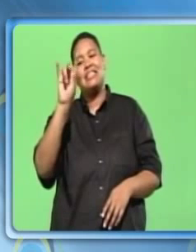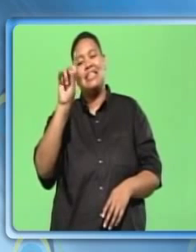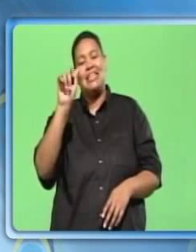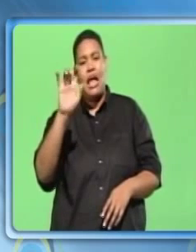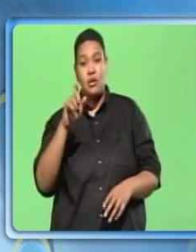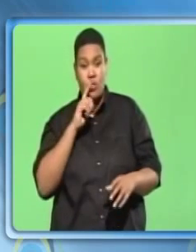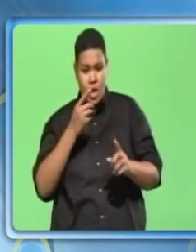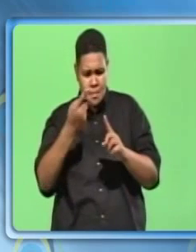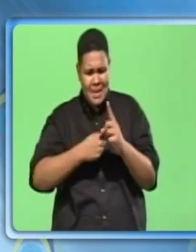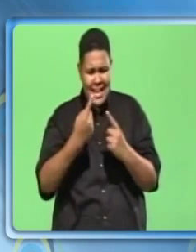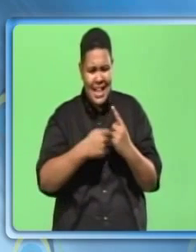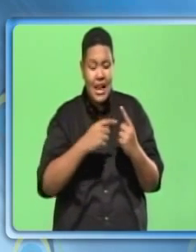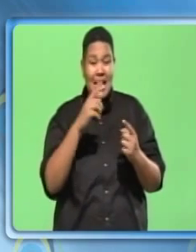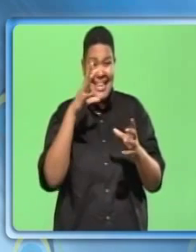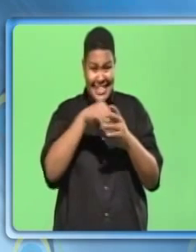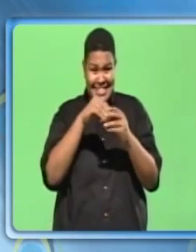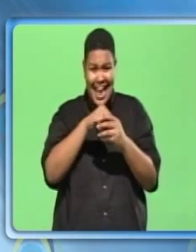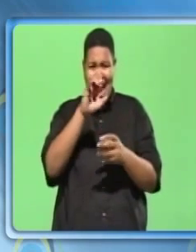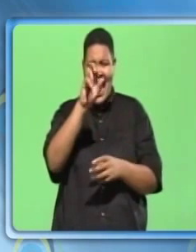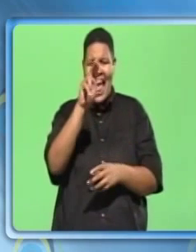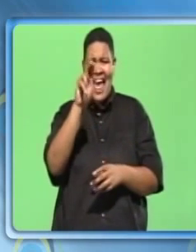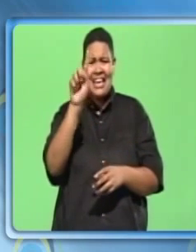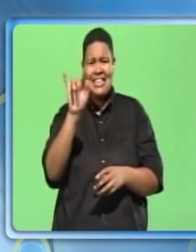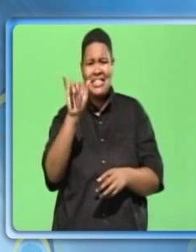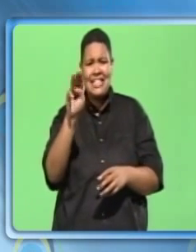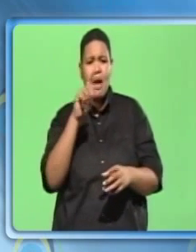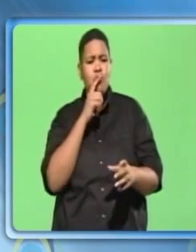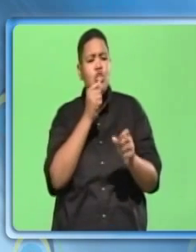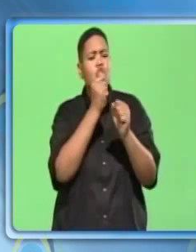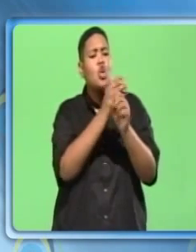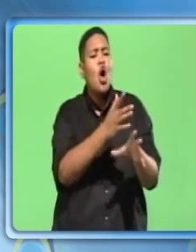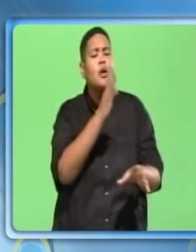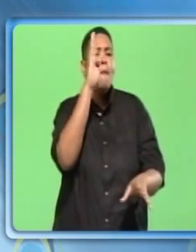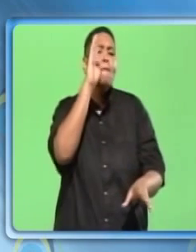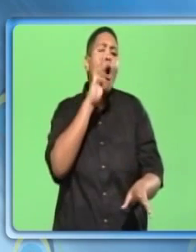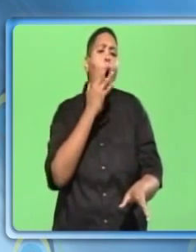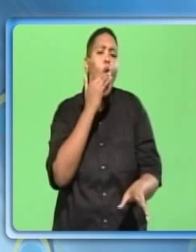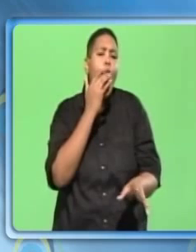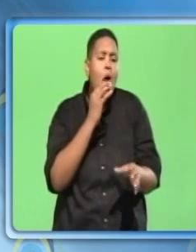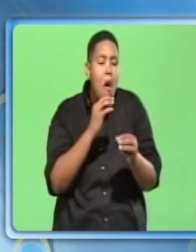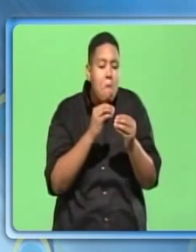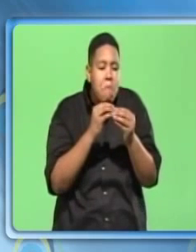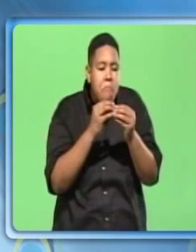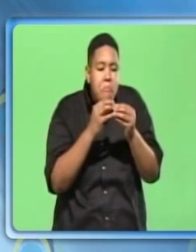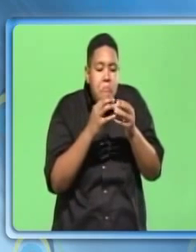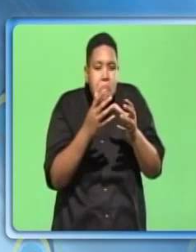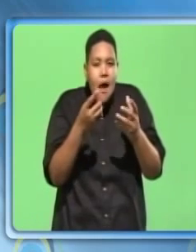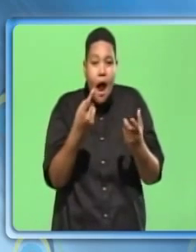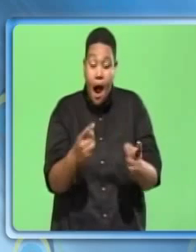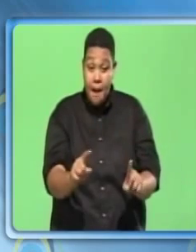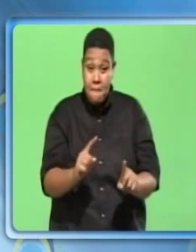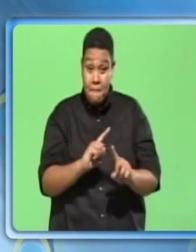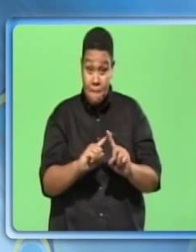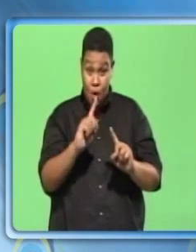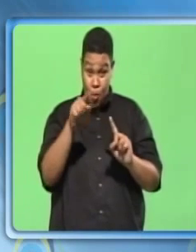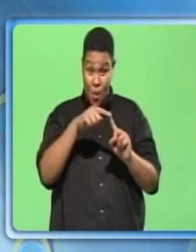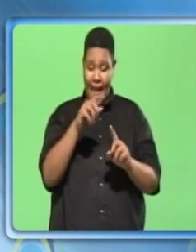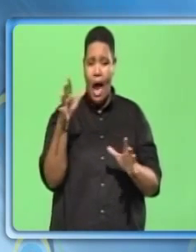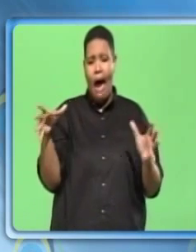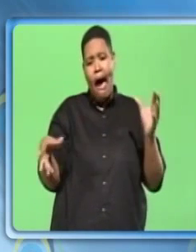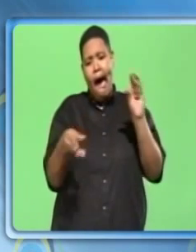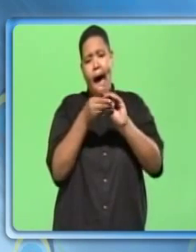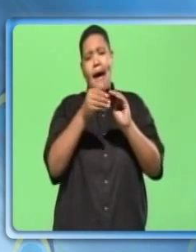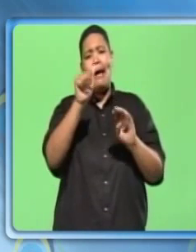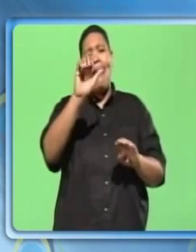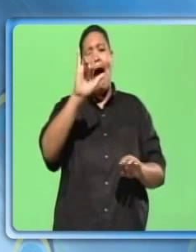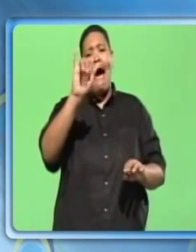enzyme initiates a chemical reaction which results in a brown color being observed. However, when an acid is added to the